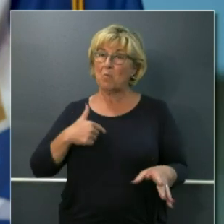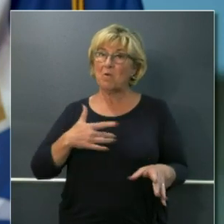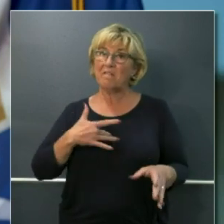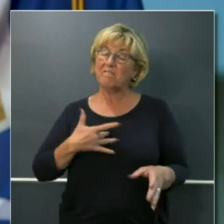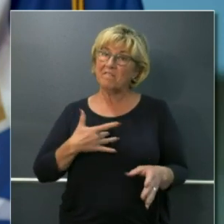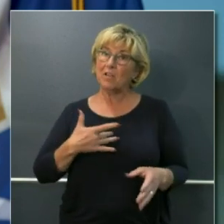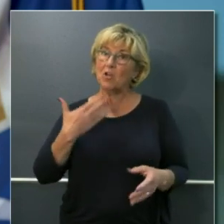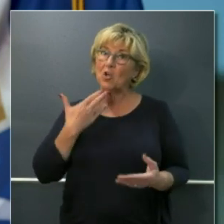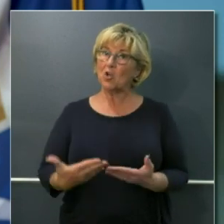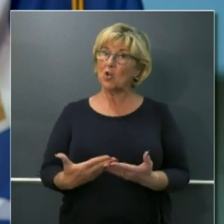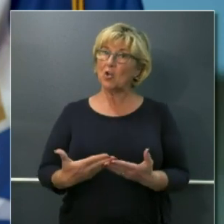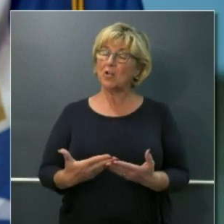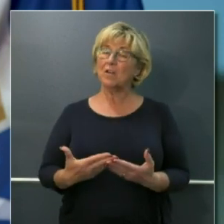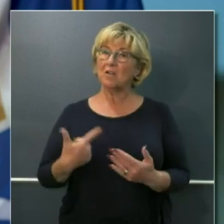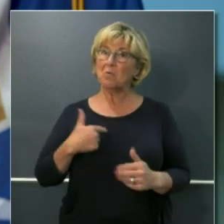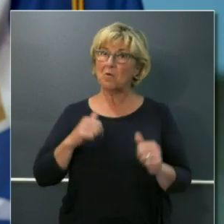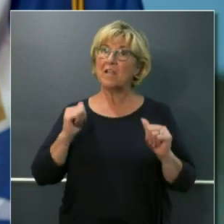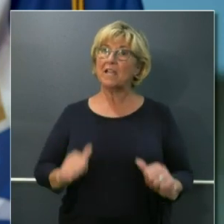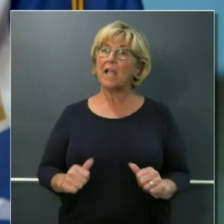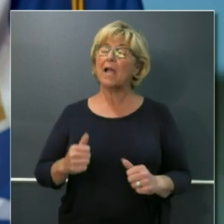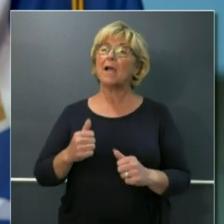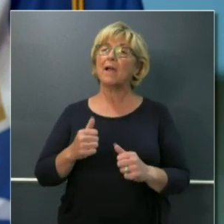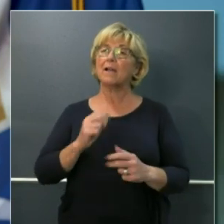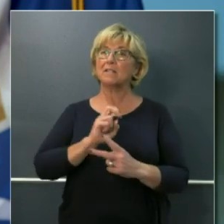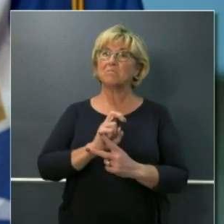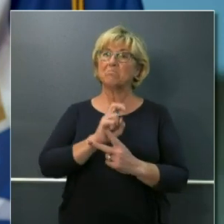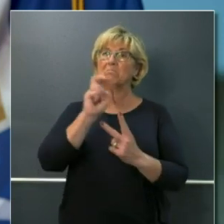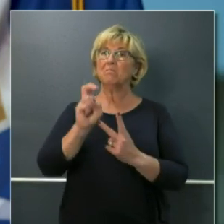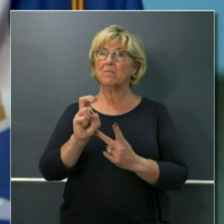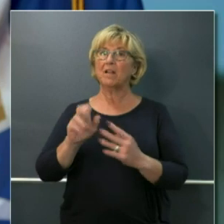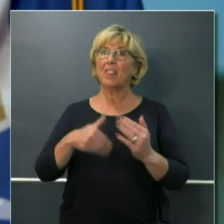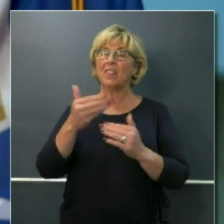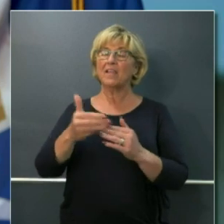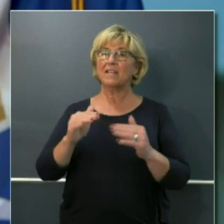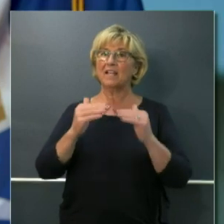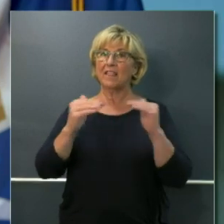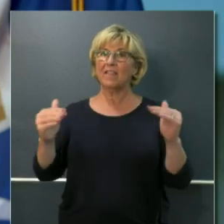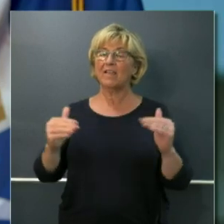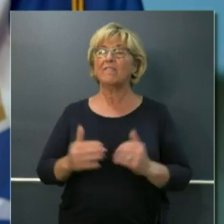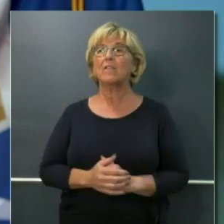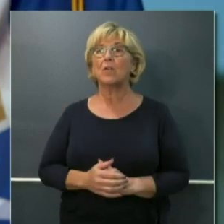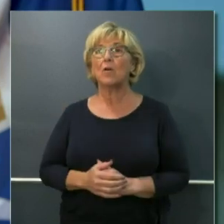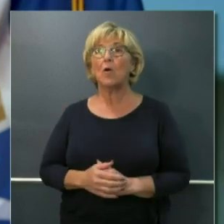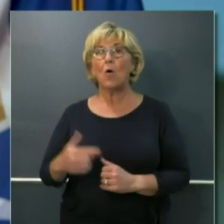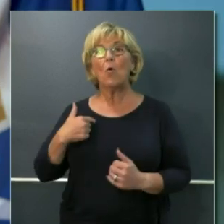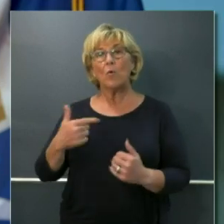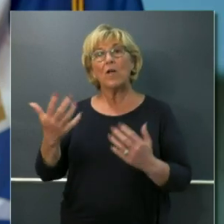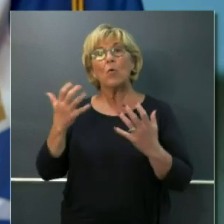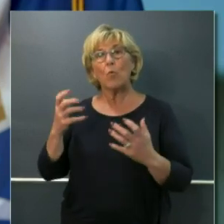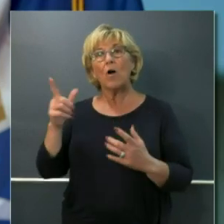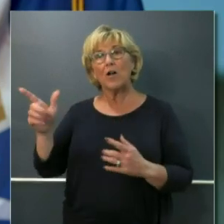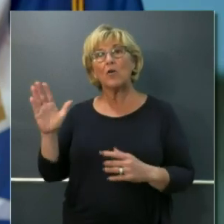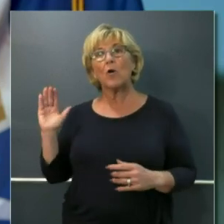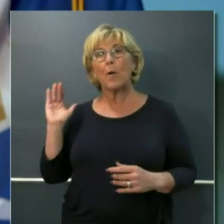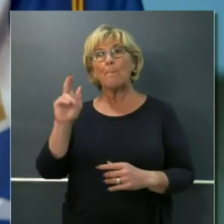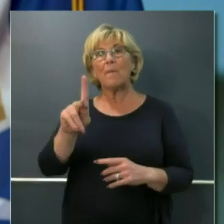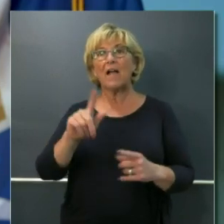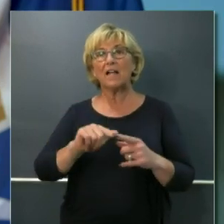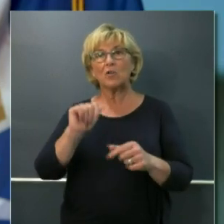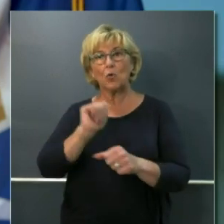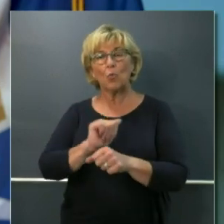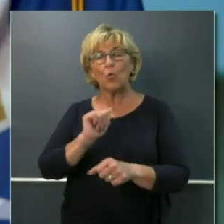few weeks we're able to make these stage 2 adjustments. Let me be specific, Doug. We want to get you back to work, or at least allow you more time to